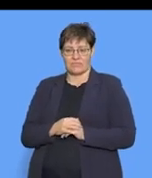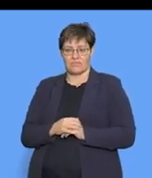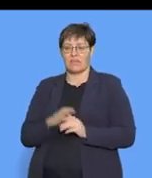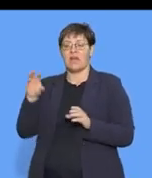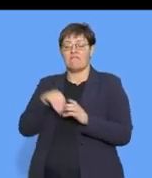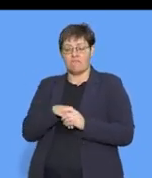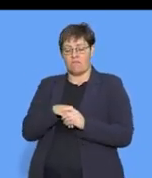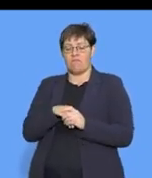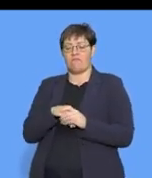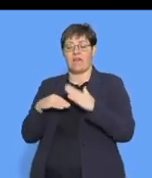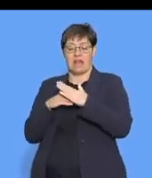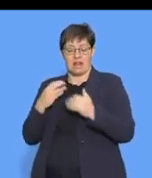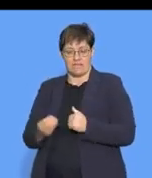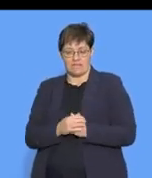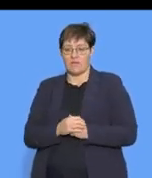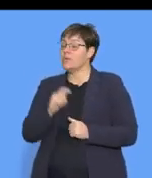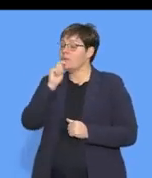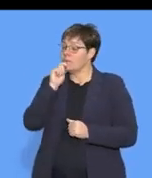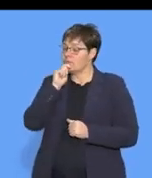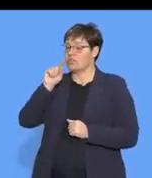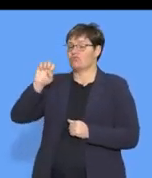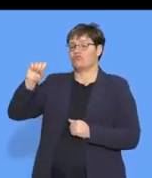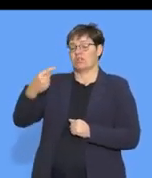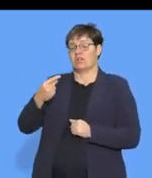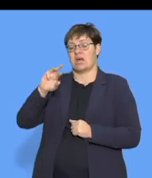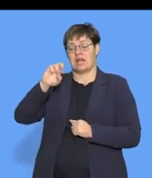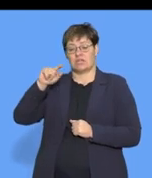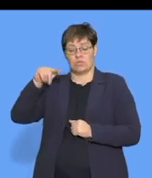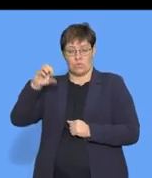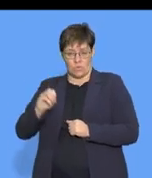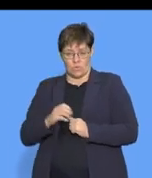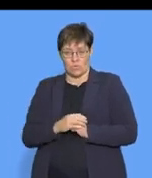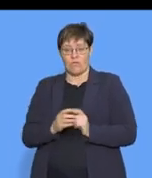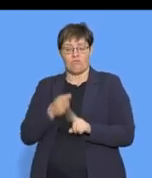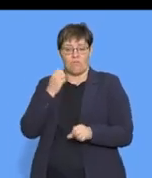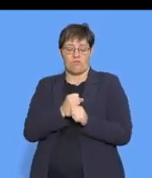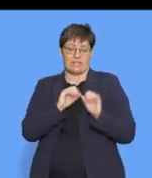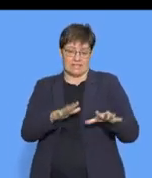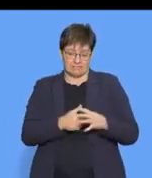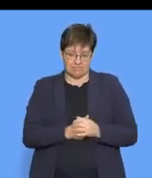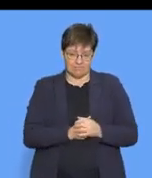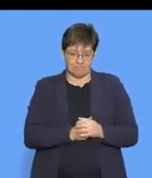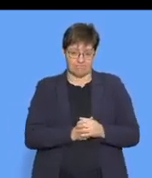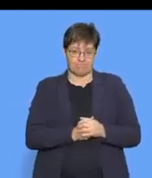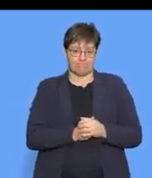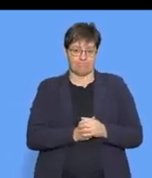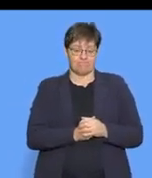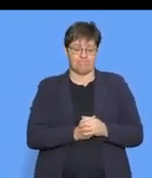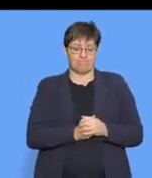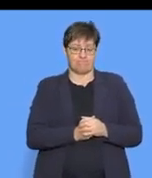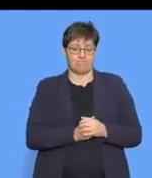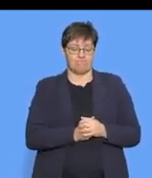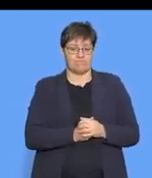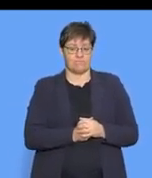it's involving angles. So again, you're going to use your trig ratios from grade 10.